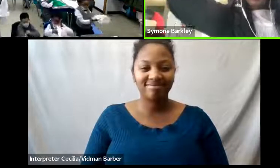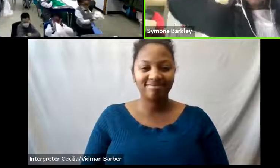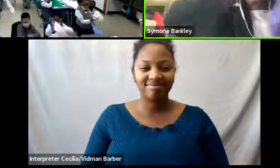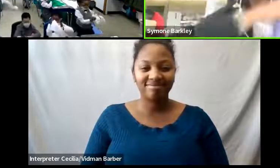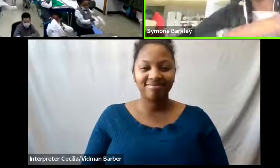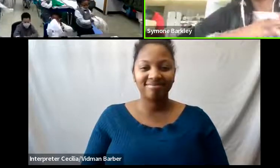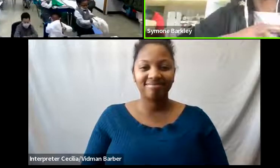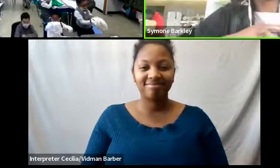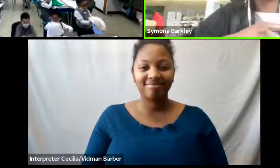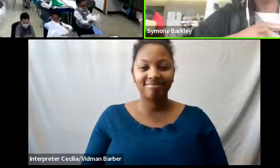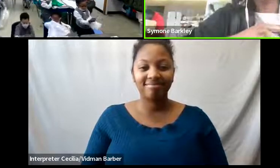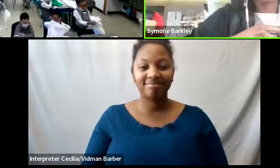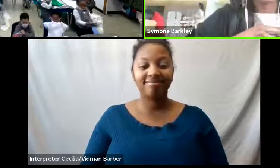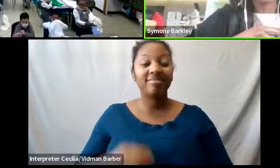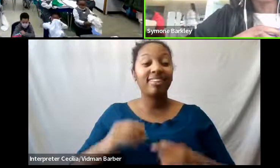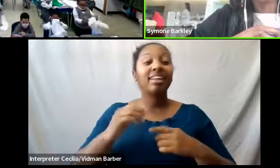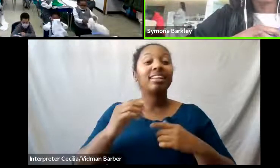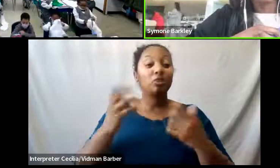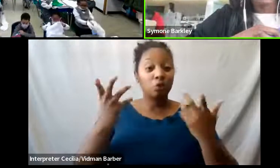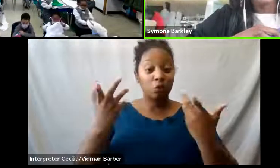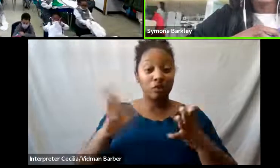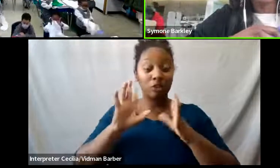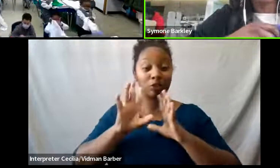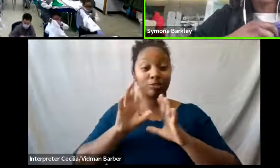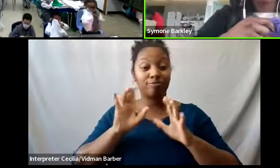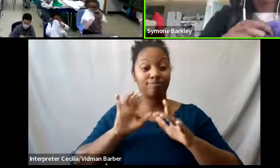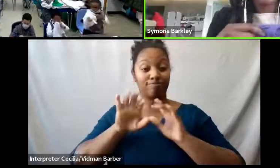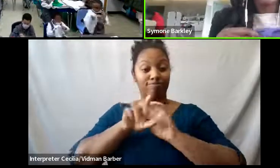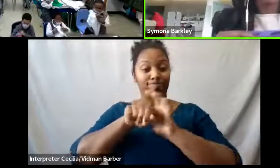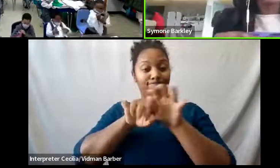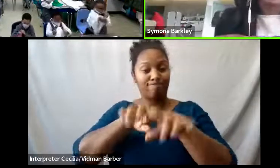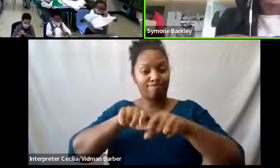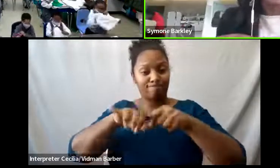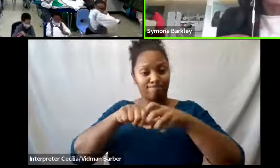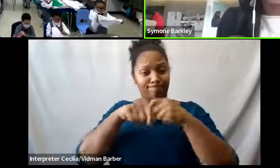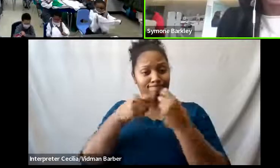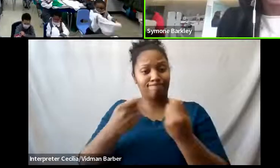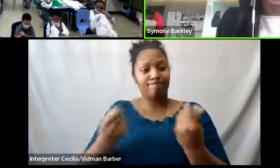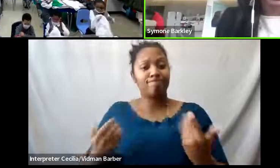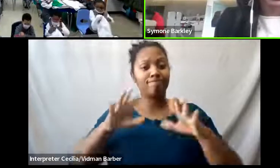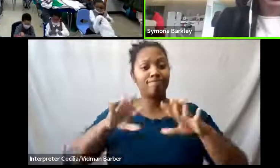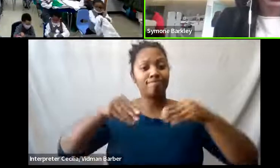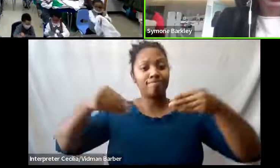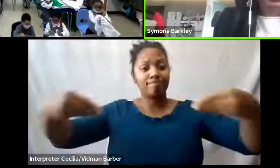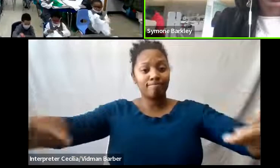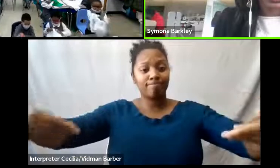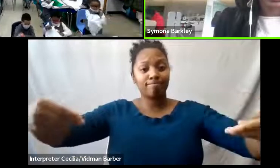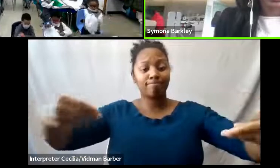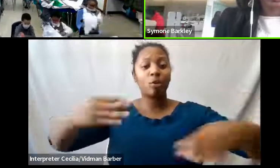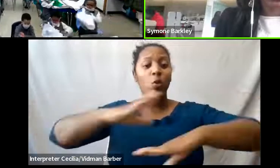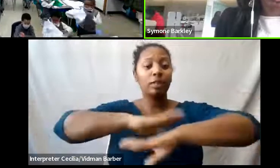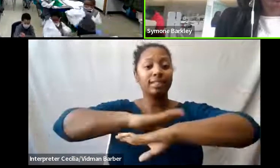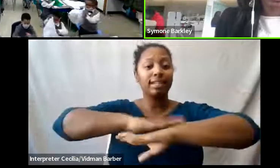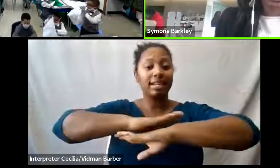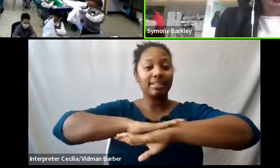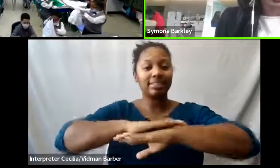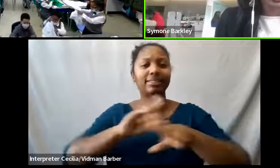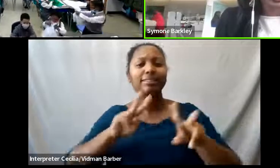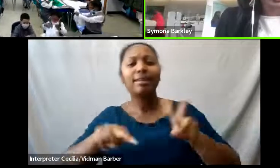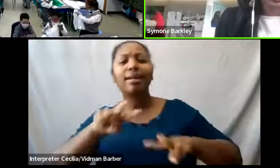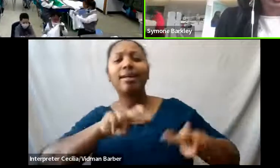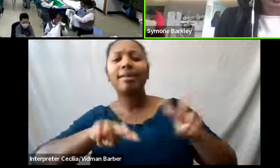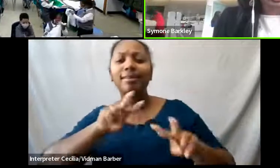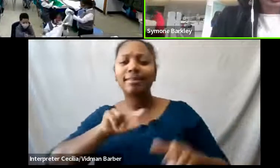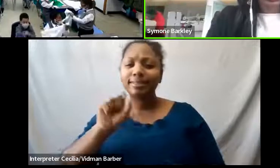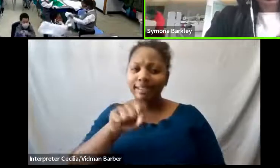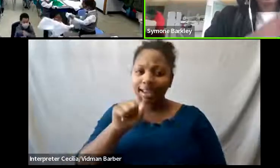But turn it inside out and then lay it right back on your desk the way you had it. Perfect. I see you all working on